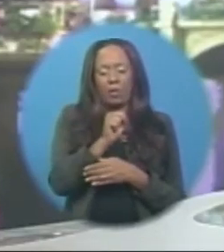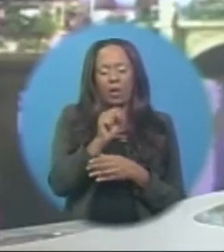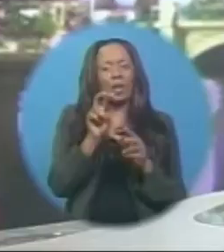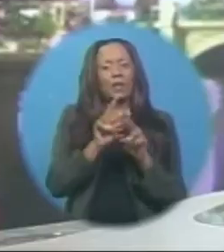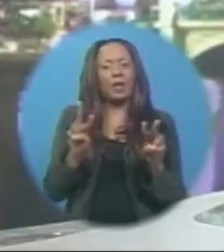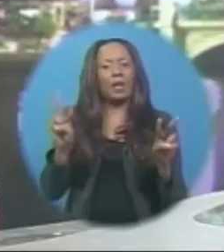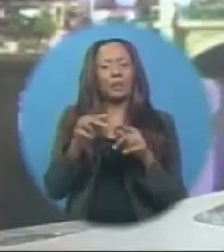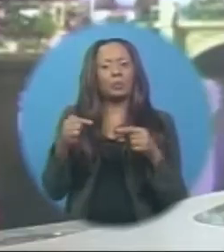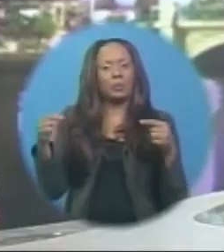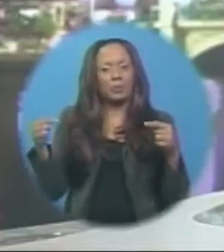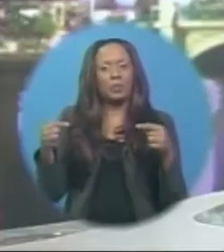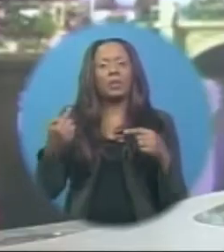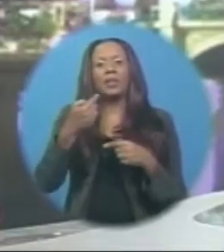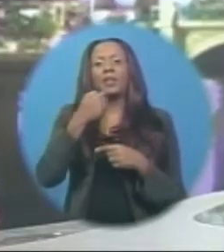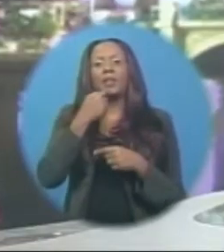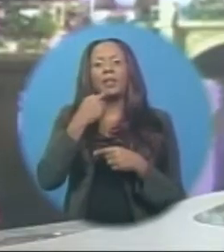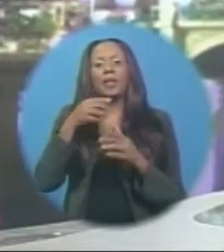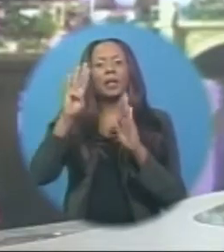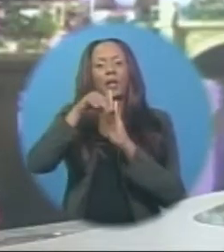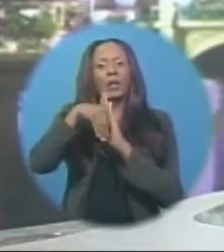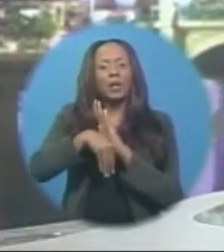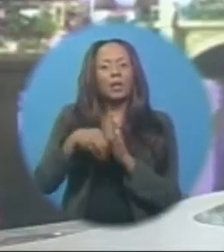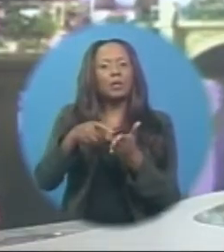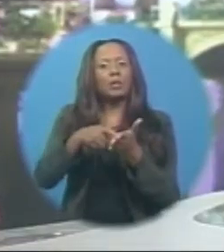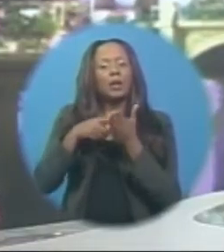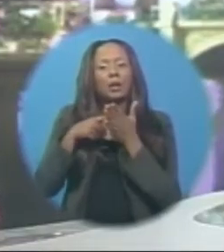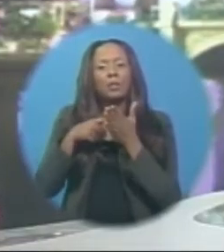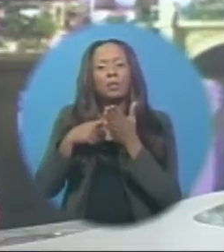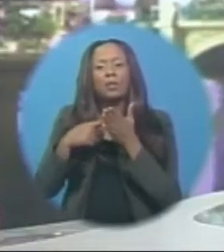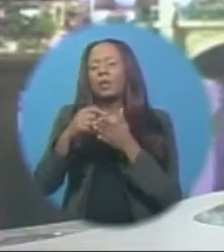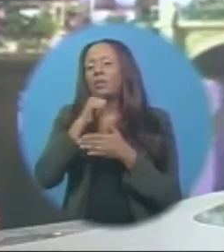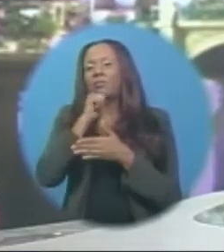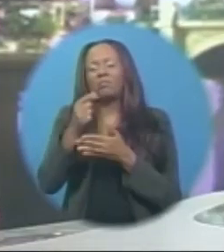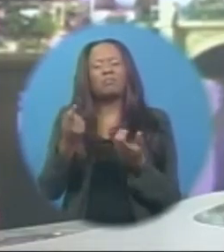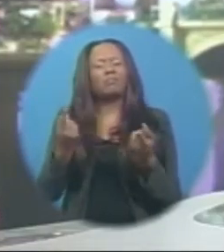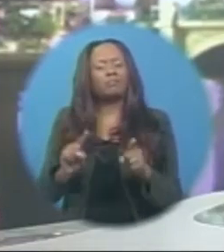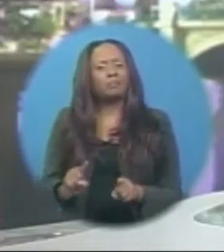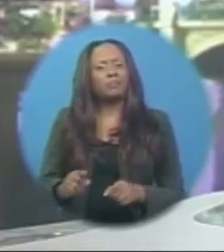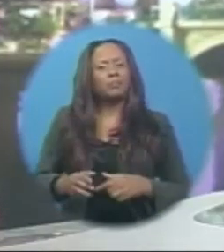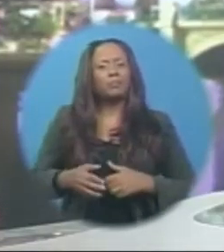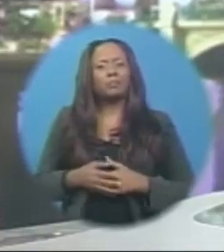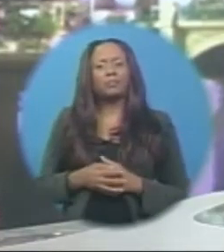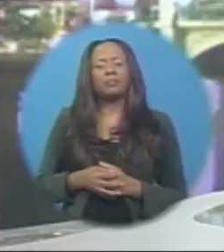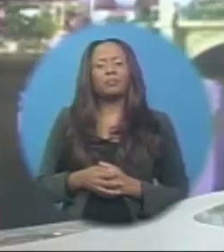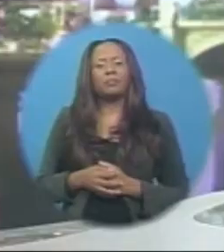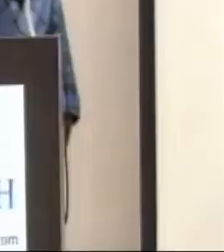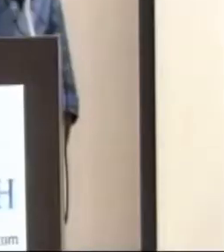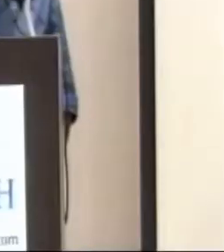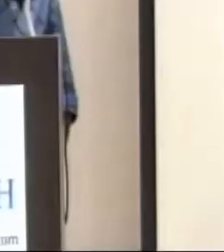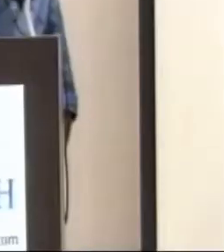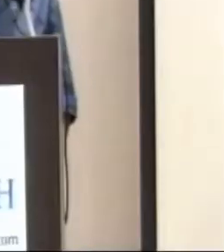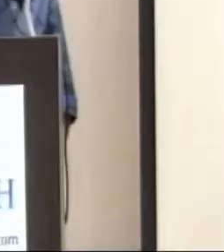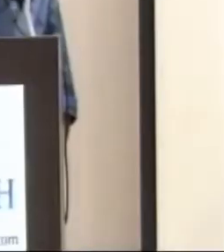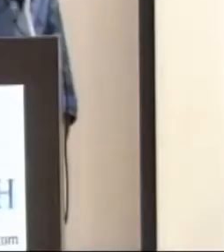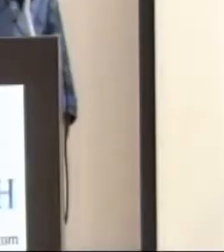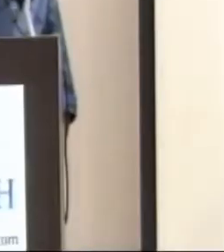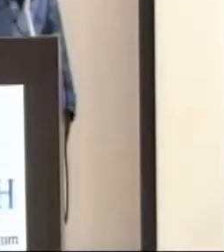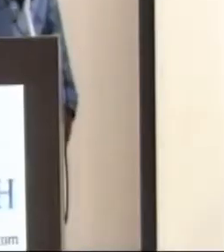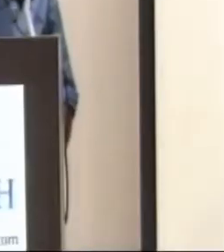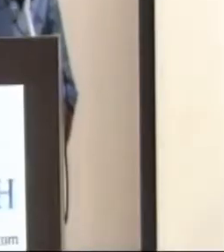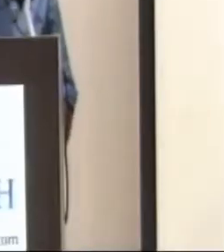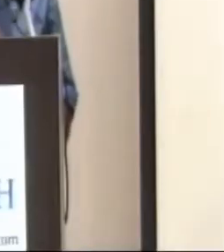a devaluation requirement is unlikely relates to importers. So if you're finding